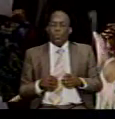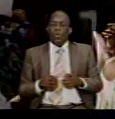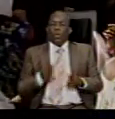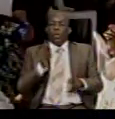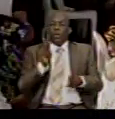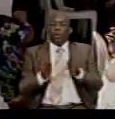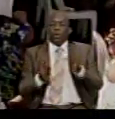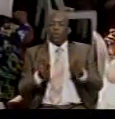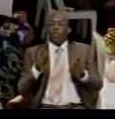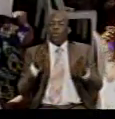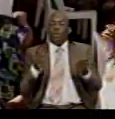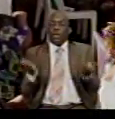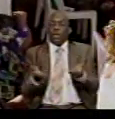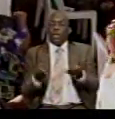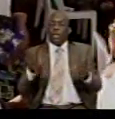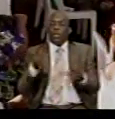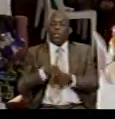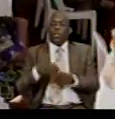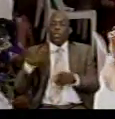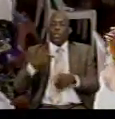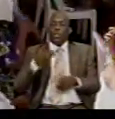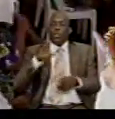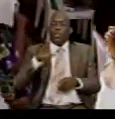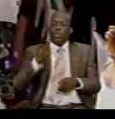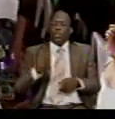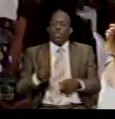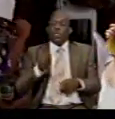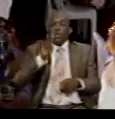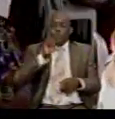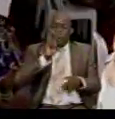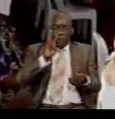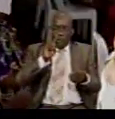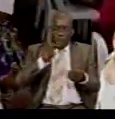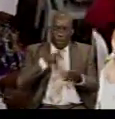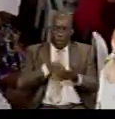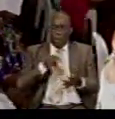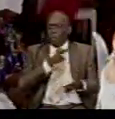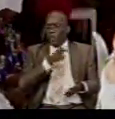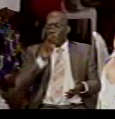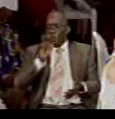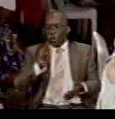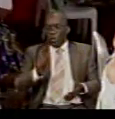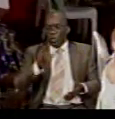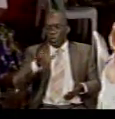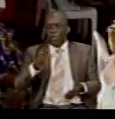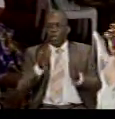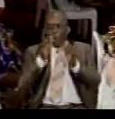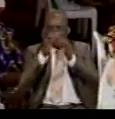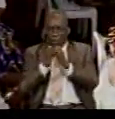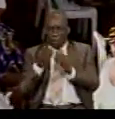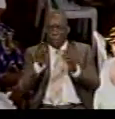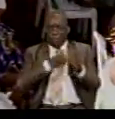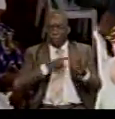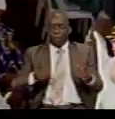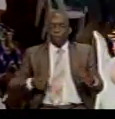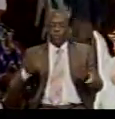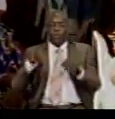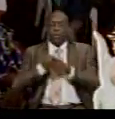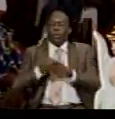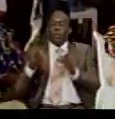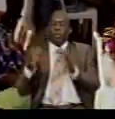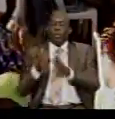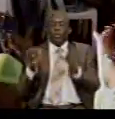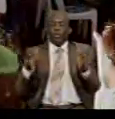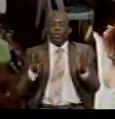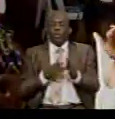La population merveilleuse de la croisade de 2023, louons le Seigneur. In Jesus' name we